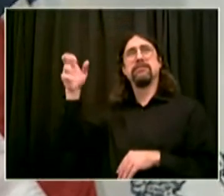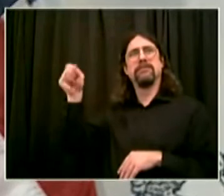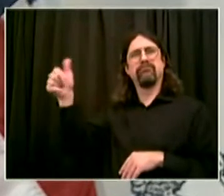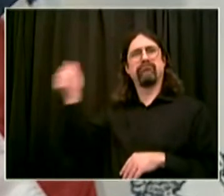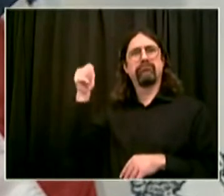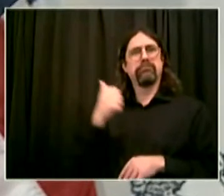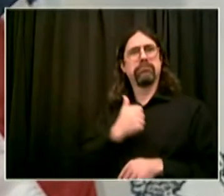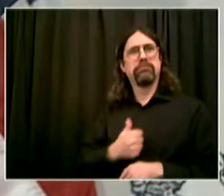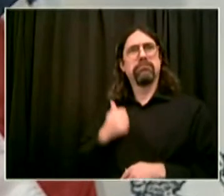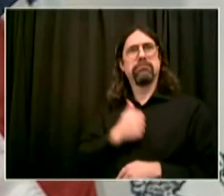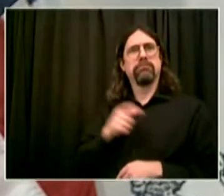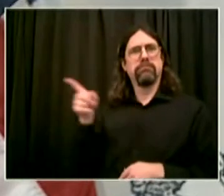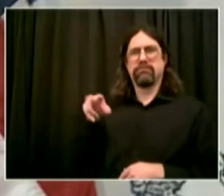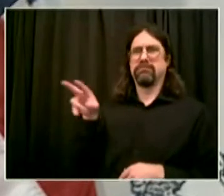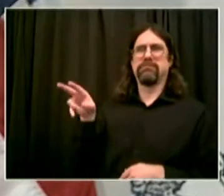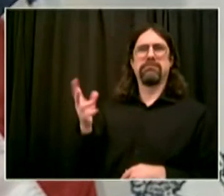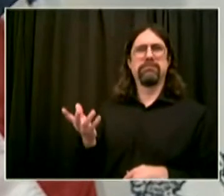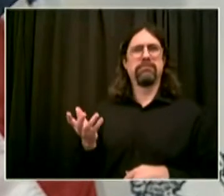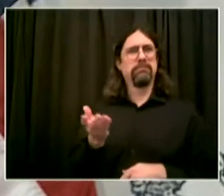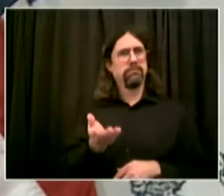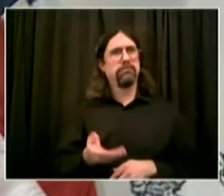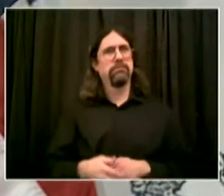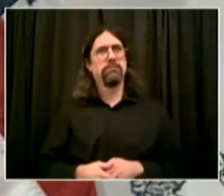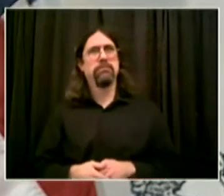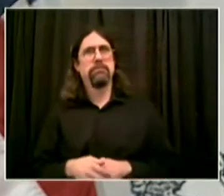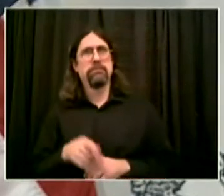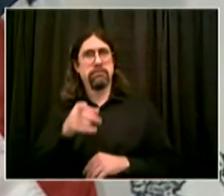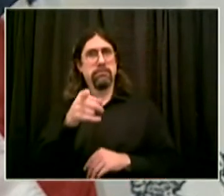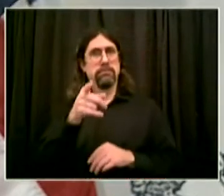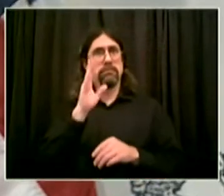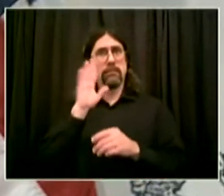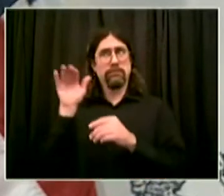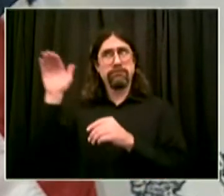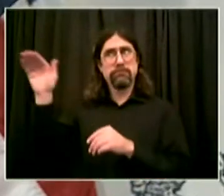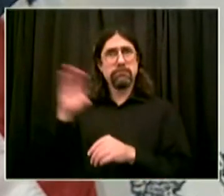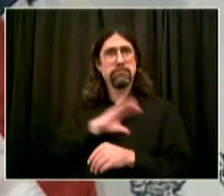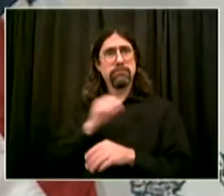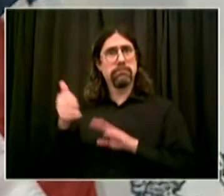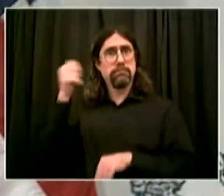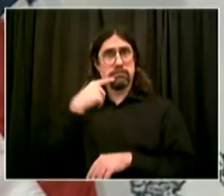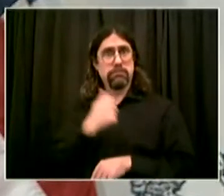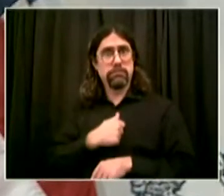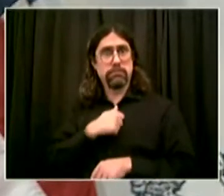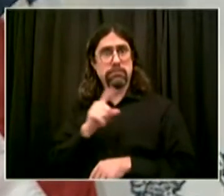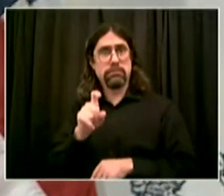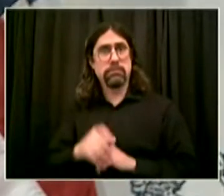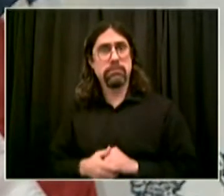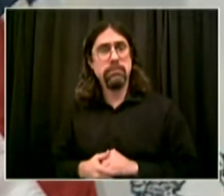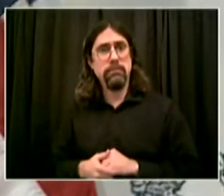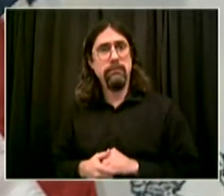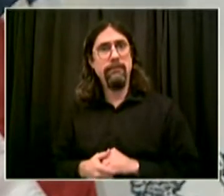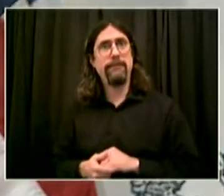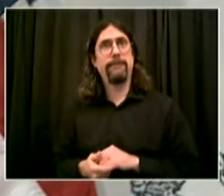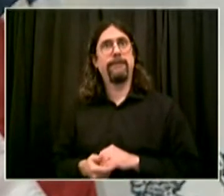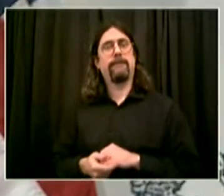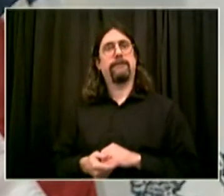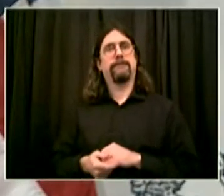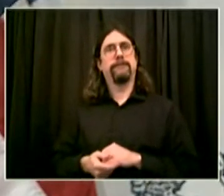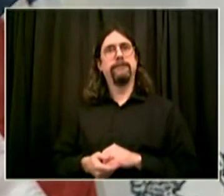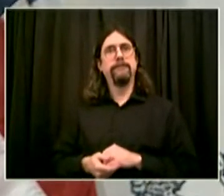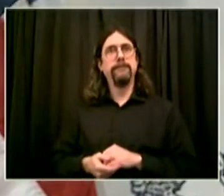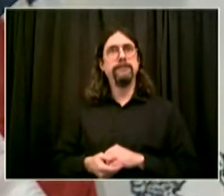very committed to a better dialogue. Just we talked about earlier, bringing the